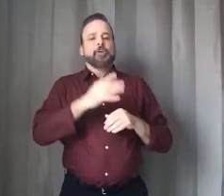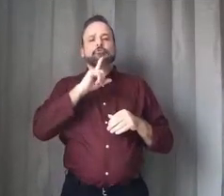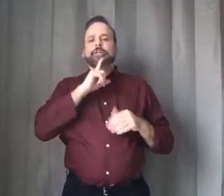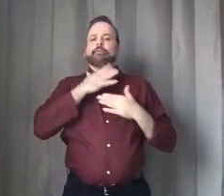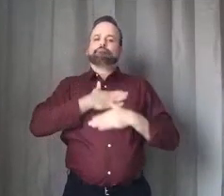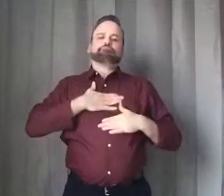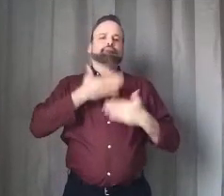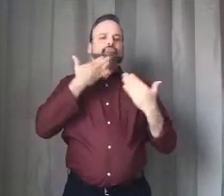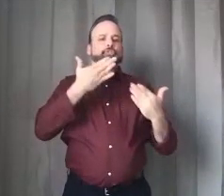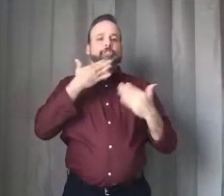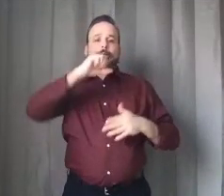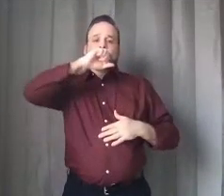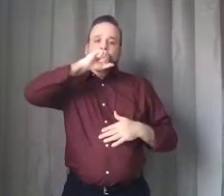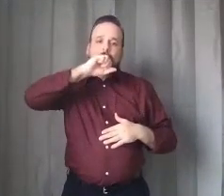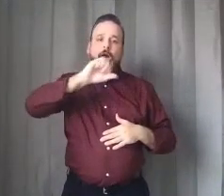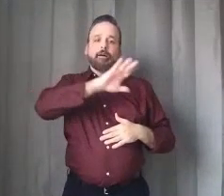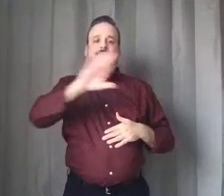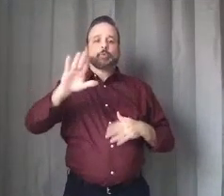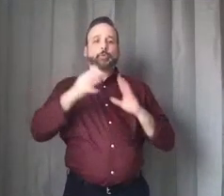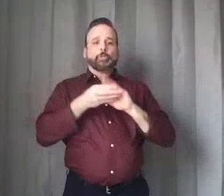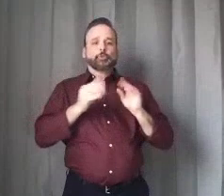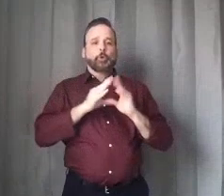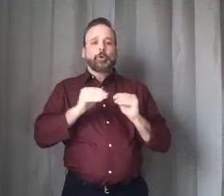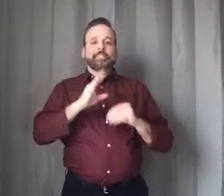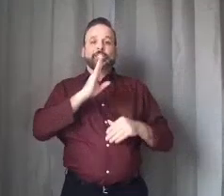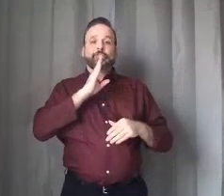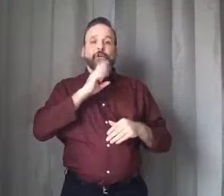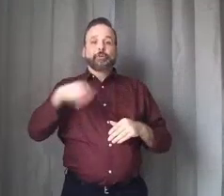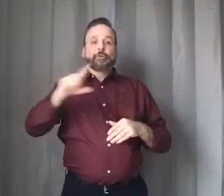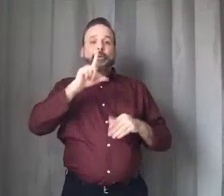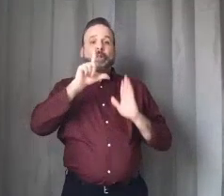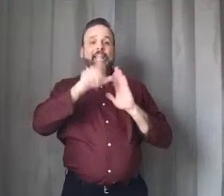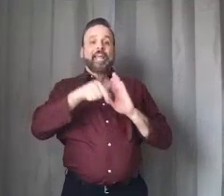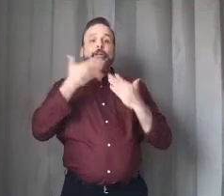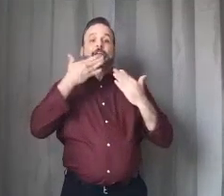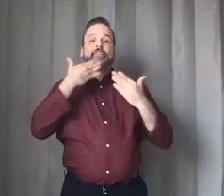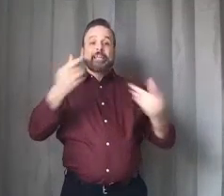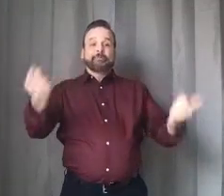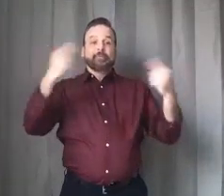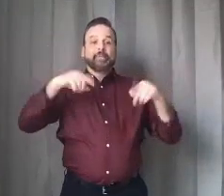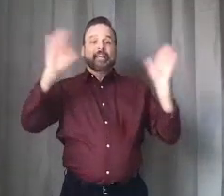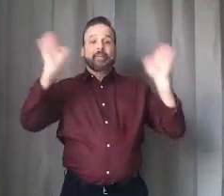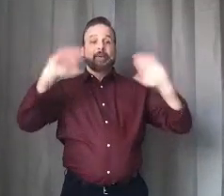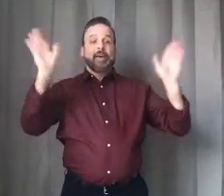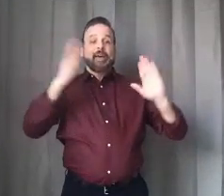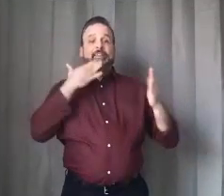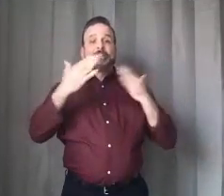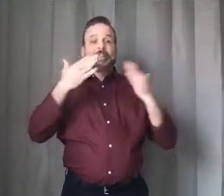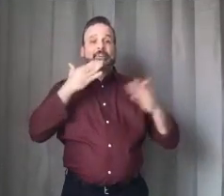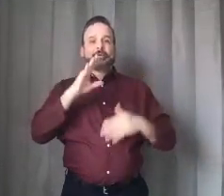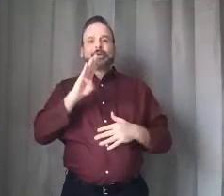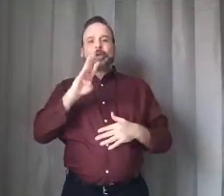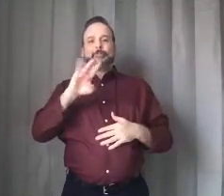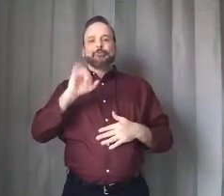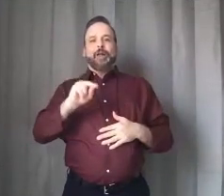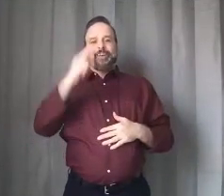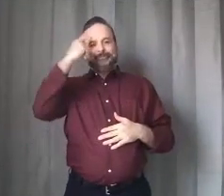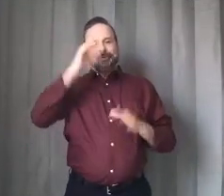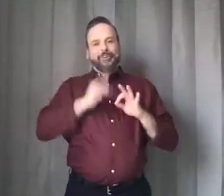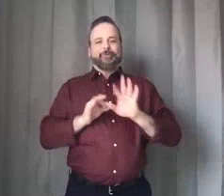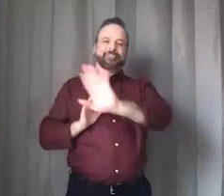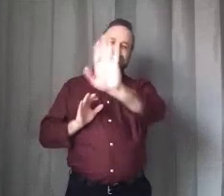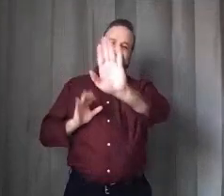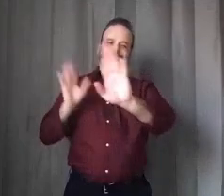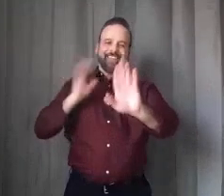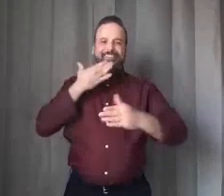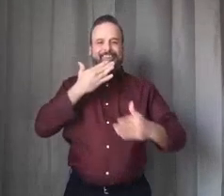your stories. And I will talk to y'all later. Thanks for being here. Thank you, everyone. Thank you, Brian, for your interpretation.